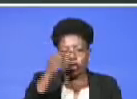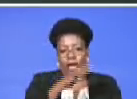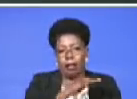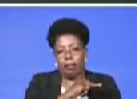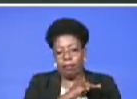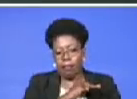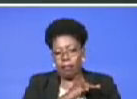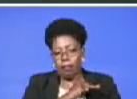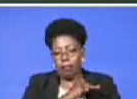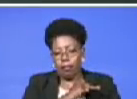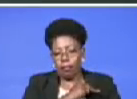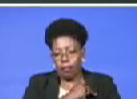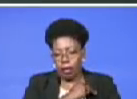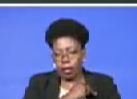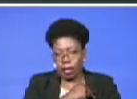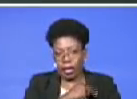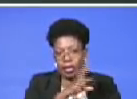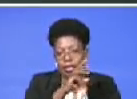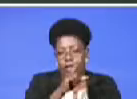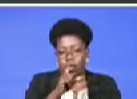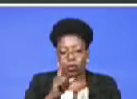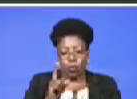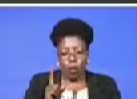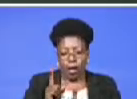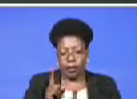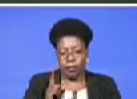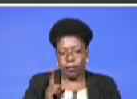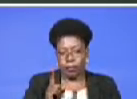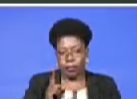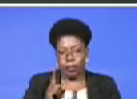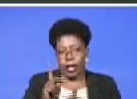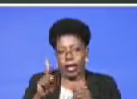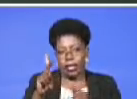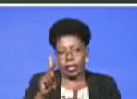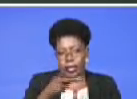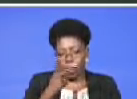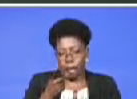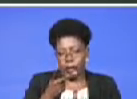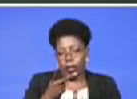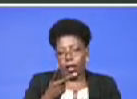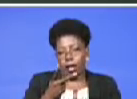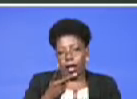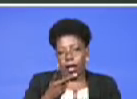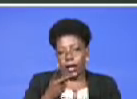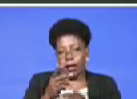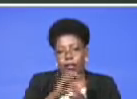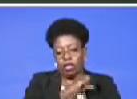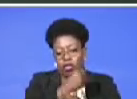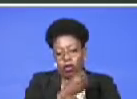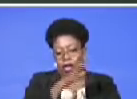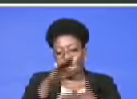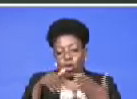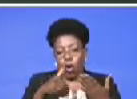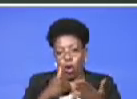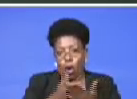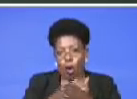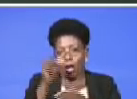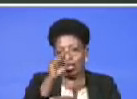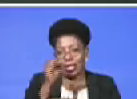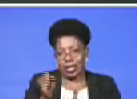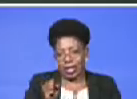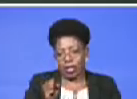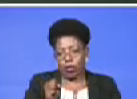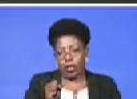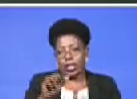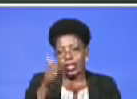Maki Rakatamola, they fell 6-1, a bit uncharacteristic, as doubles has been the Sun Devils' strength all season, having won 10 straight points